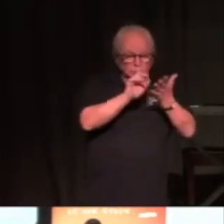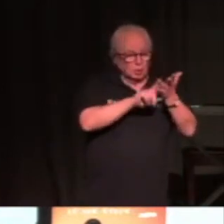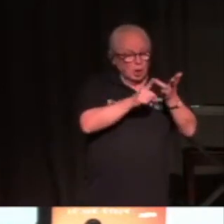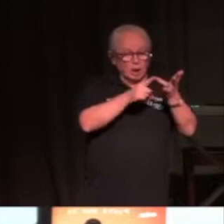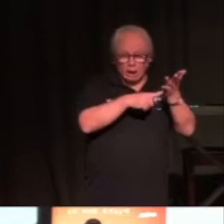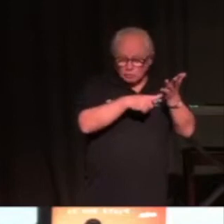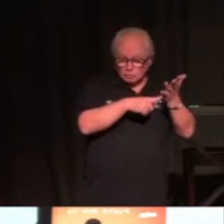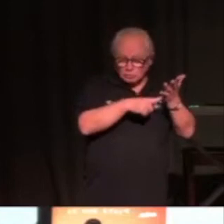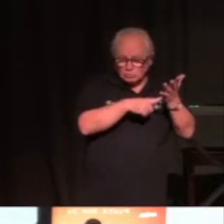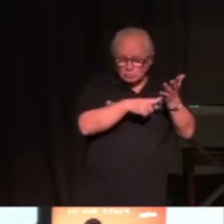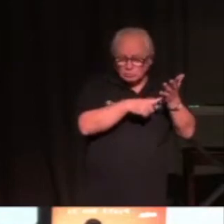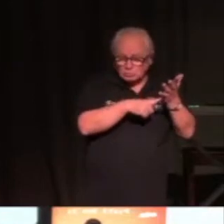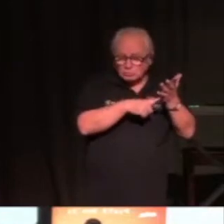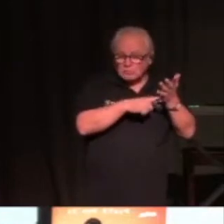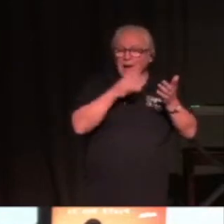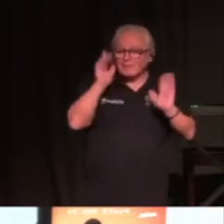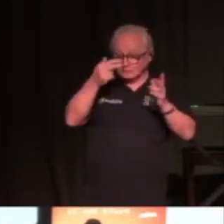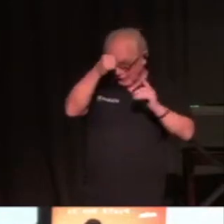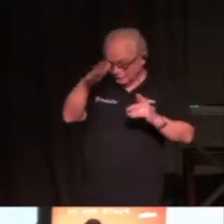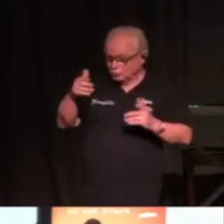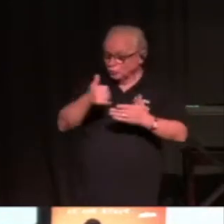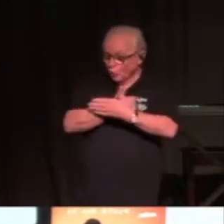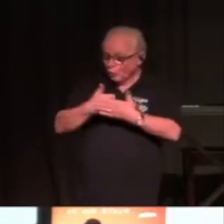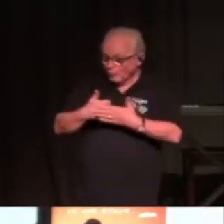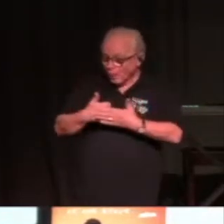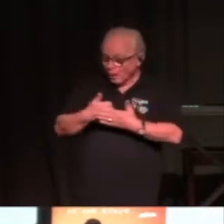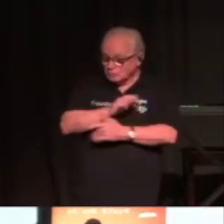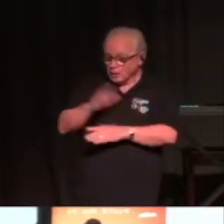Normal is not coming back, but Jesus is.